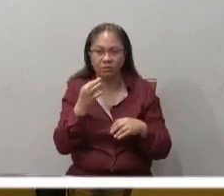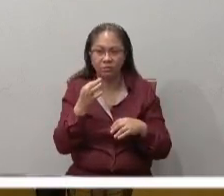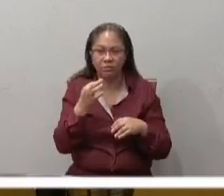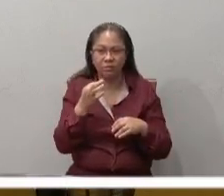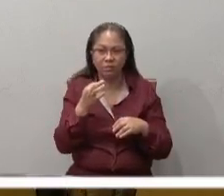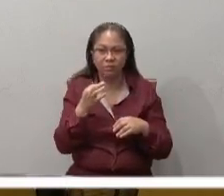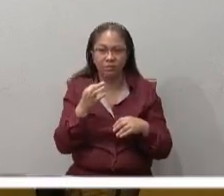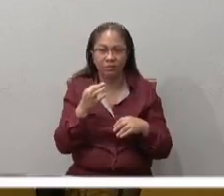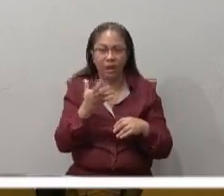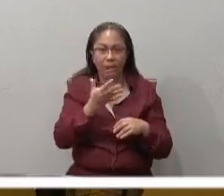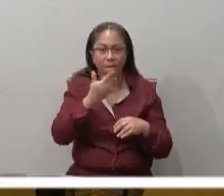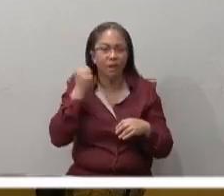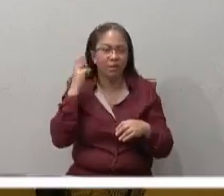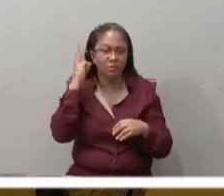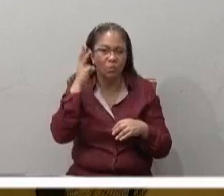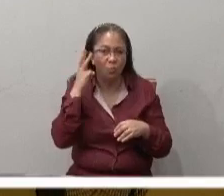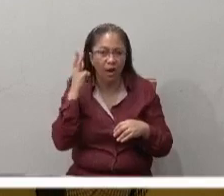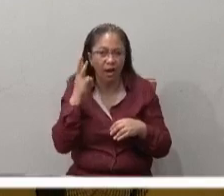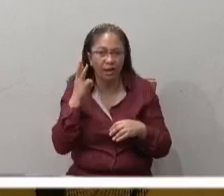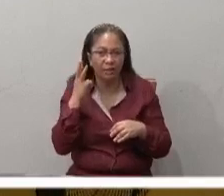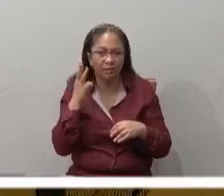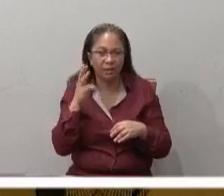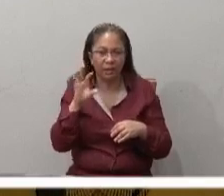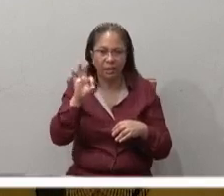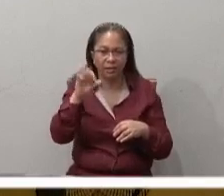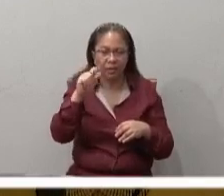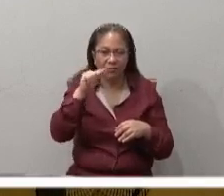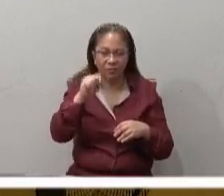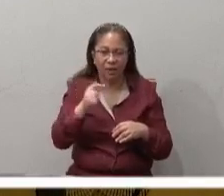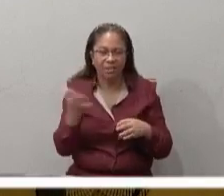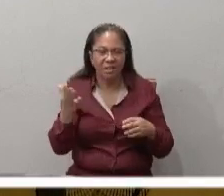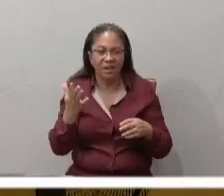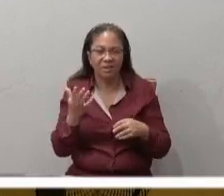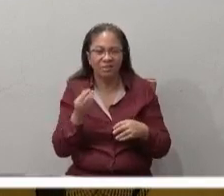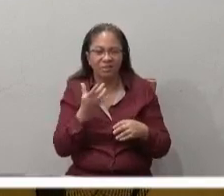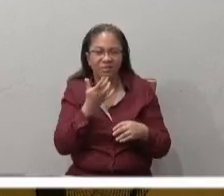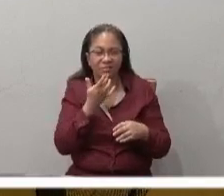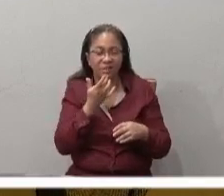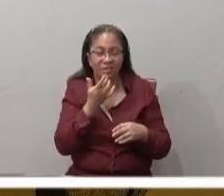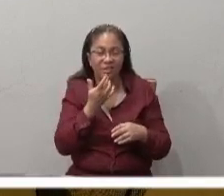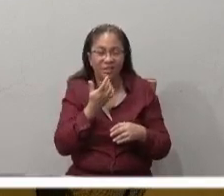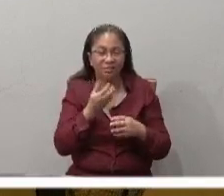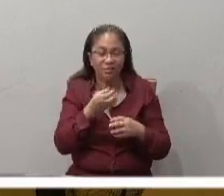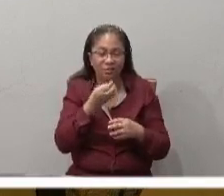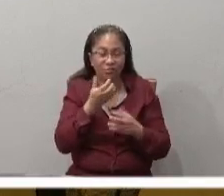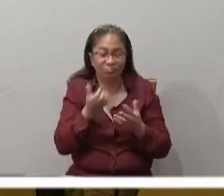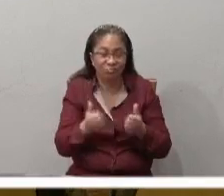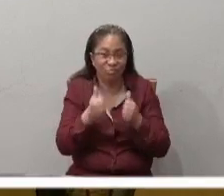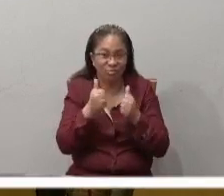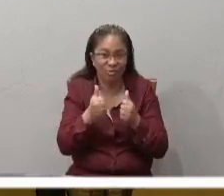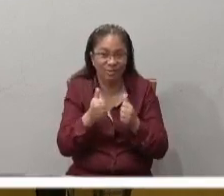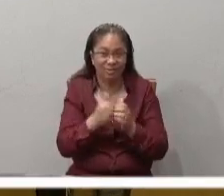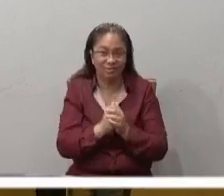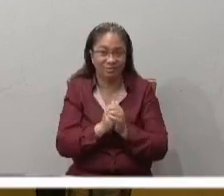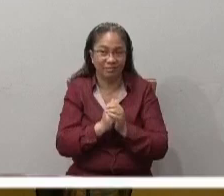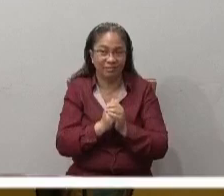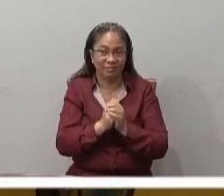banquet of fine wine, of fat things that are juicy, and fine strained wine.